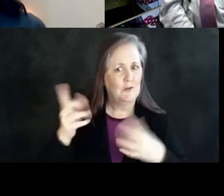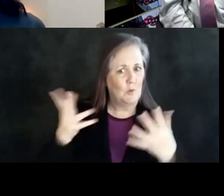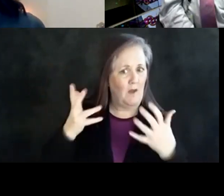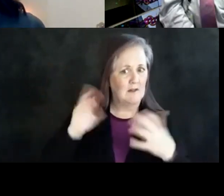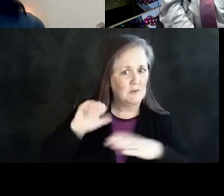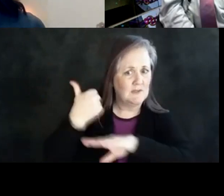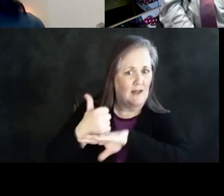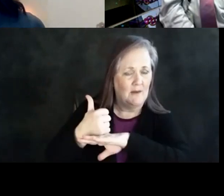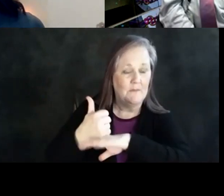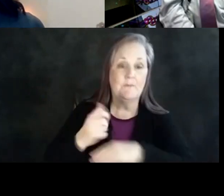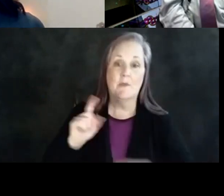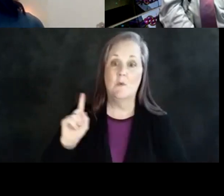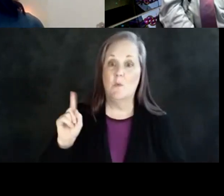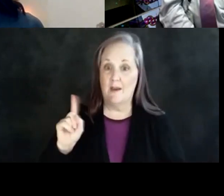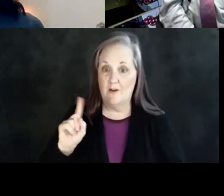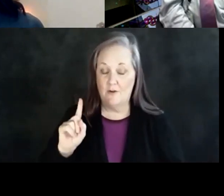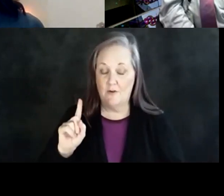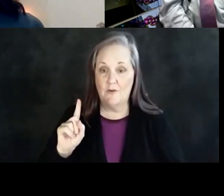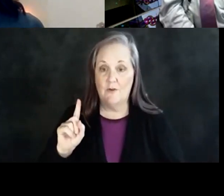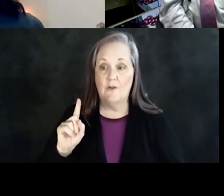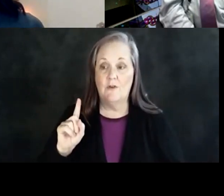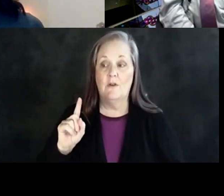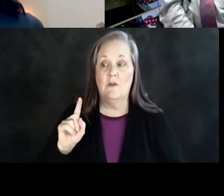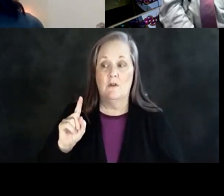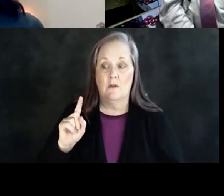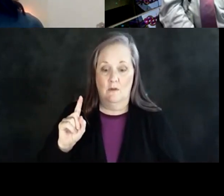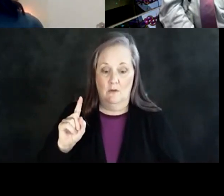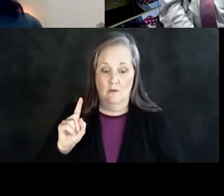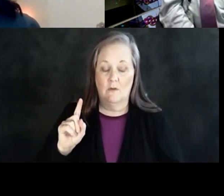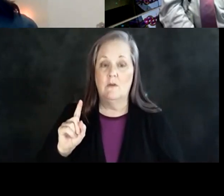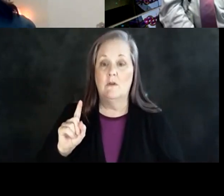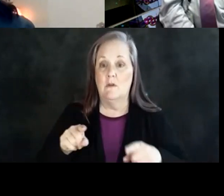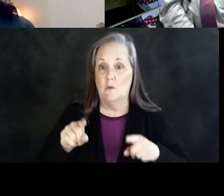In terms of where it would fall as we go through the tiers,